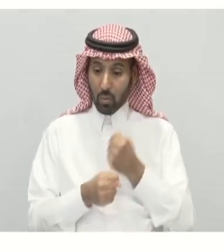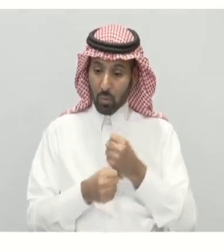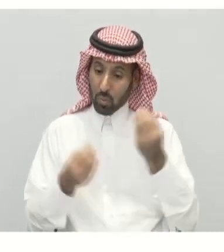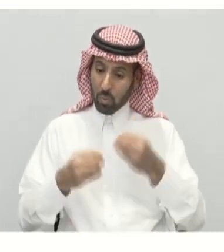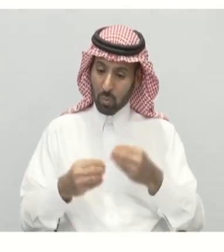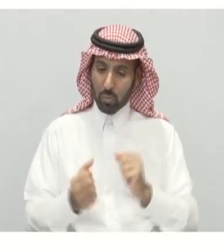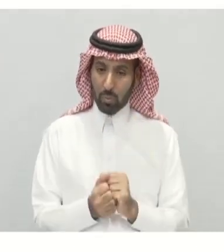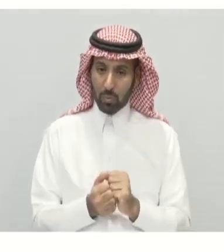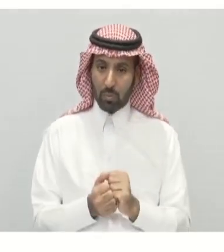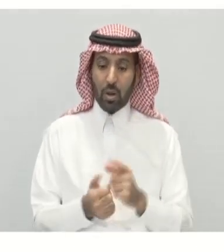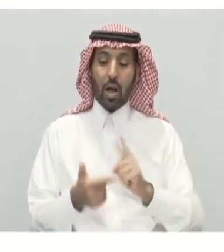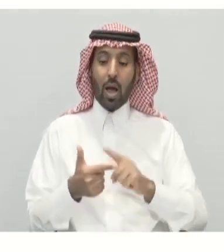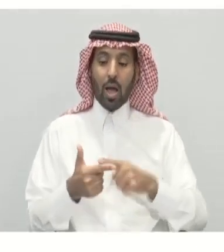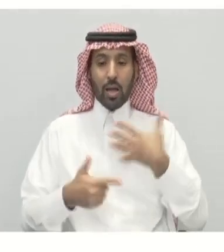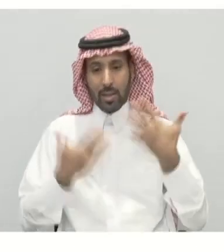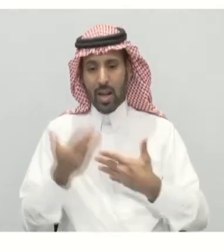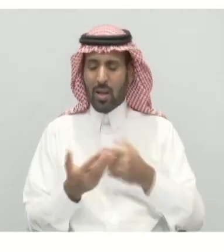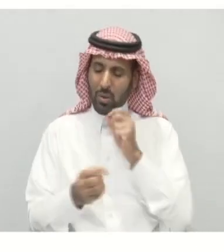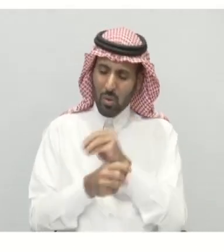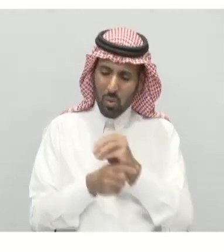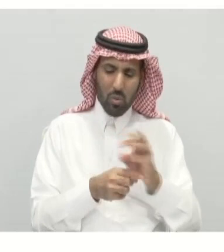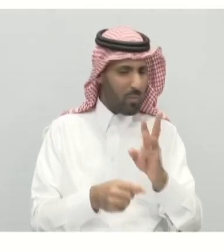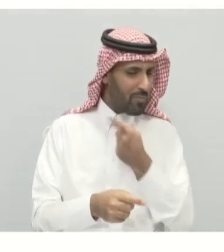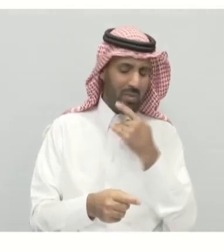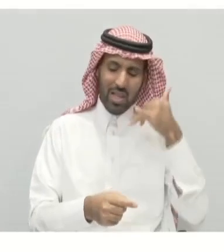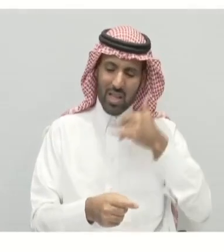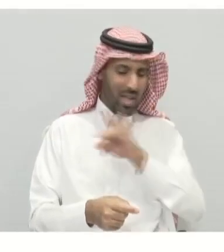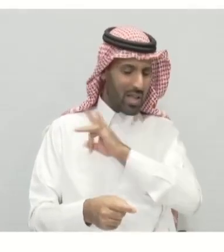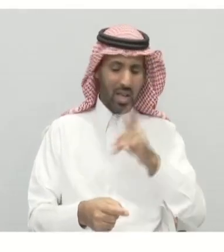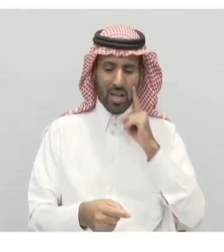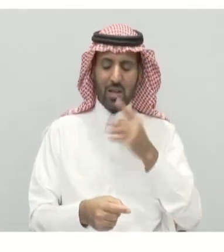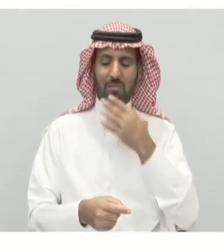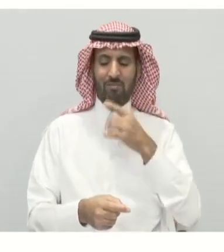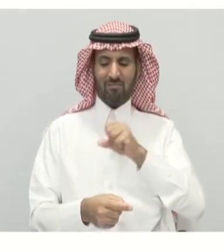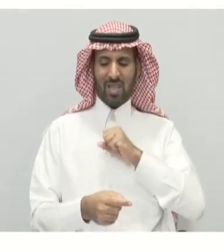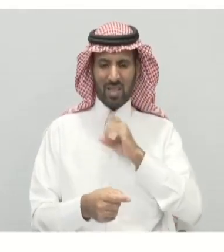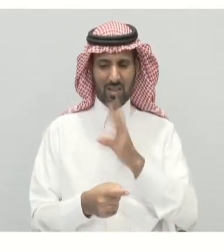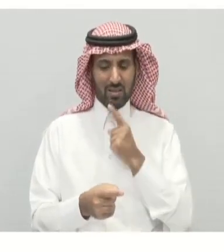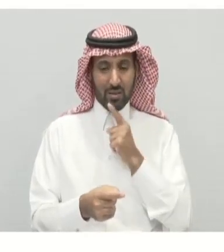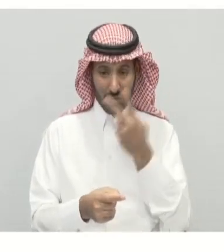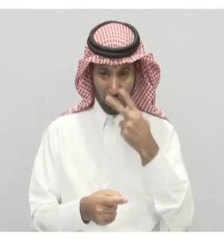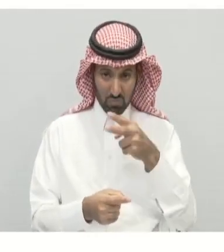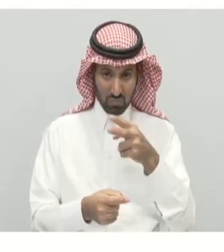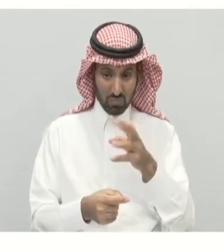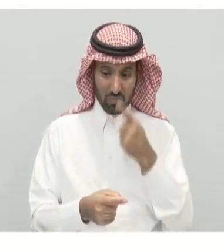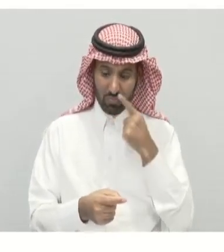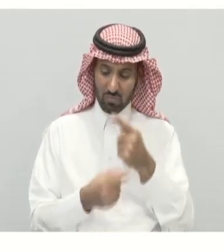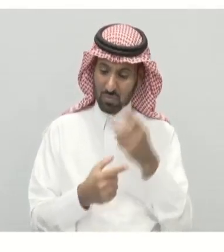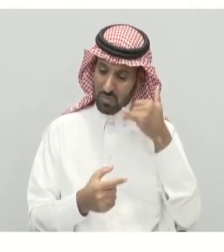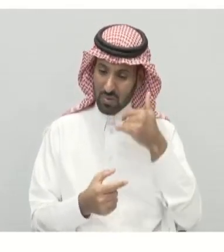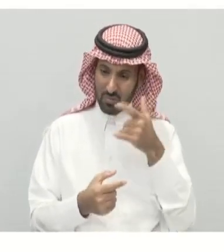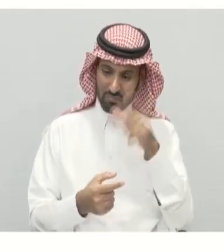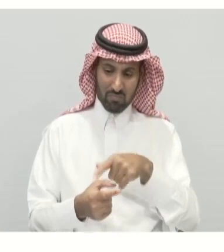as well. I tried talking to them, but they say I'm being selfish and looking out for myself